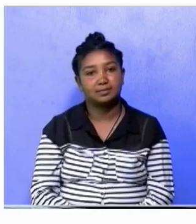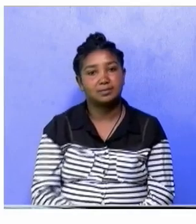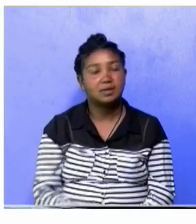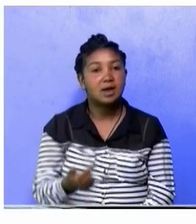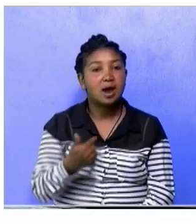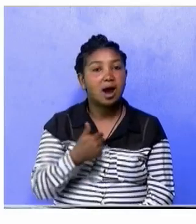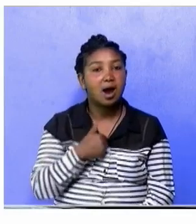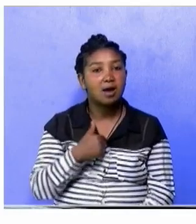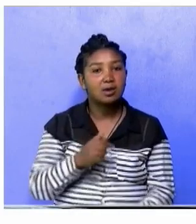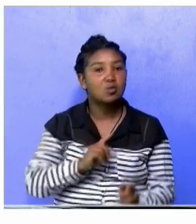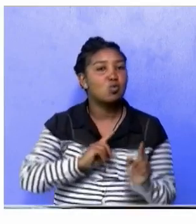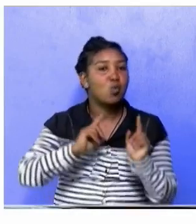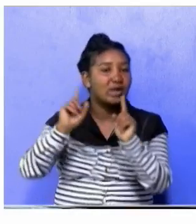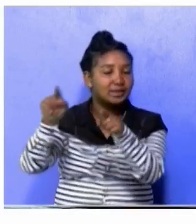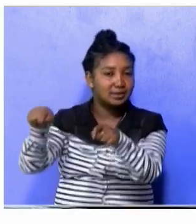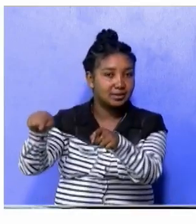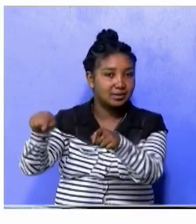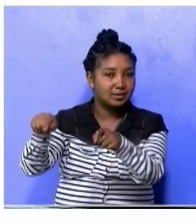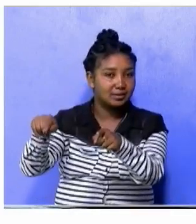I went to